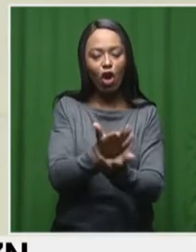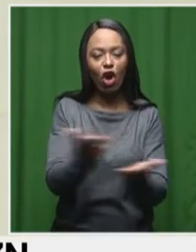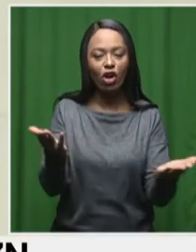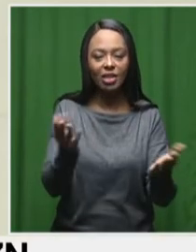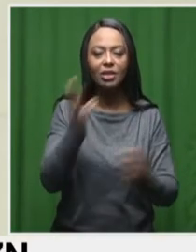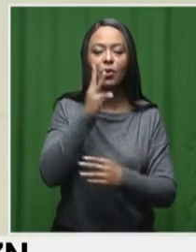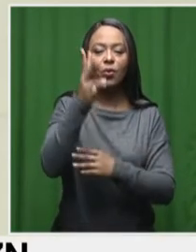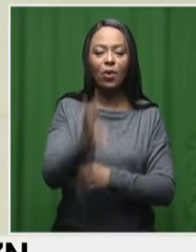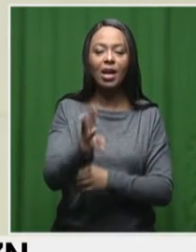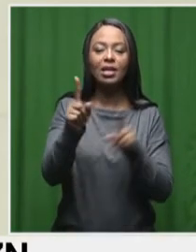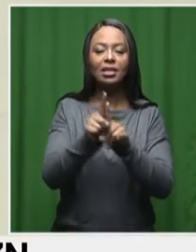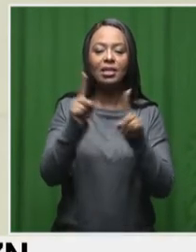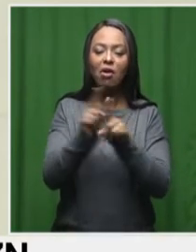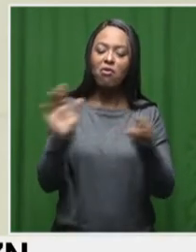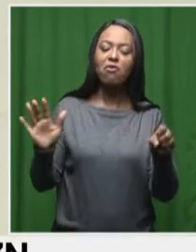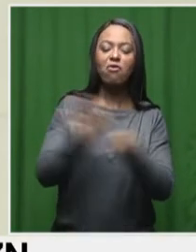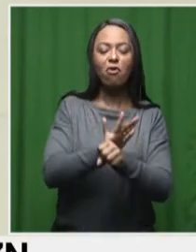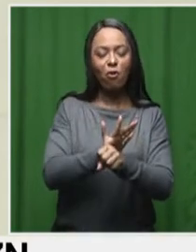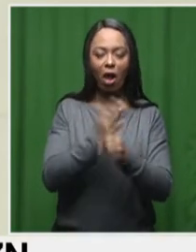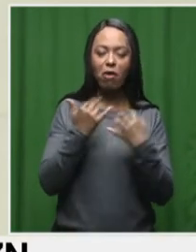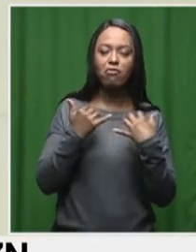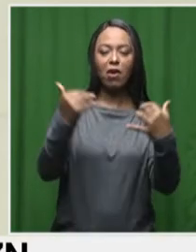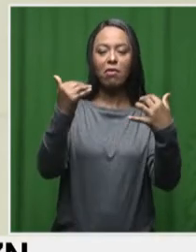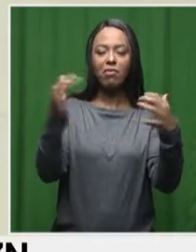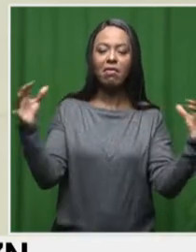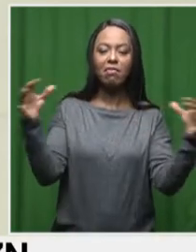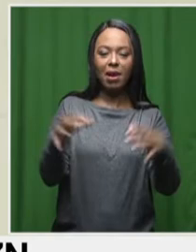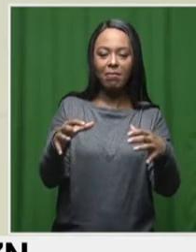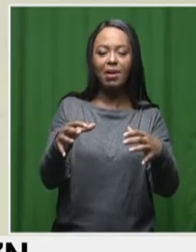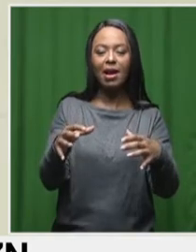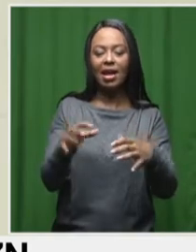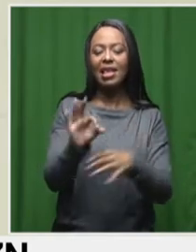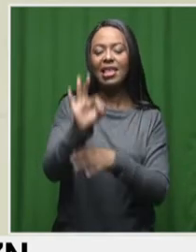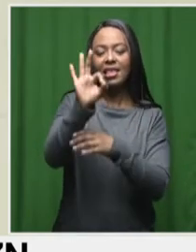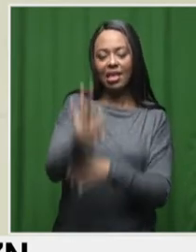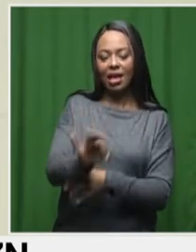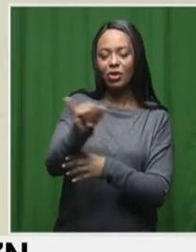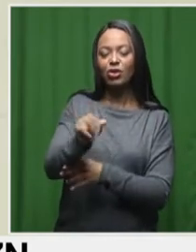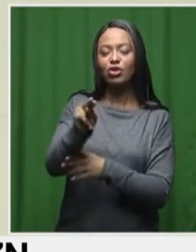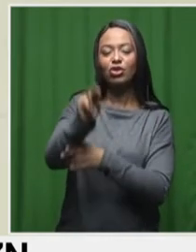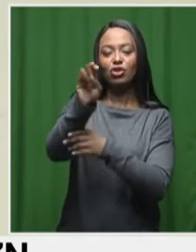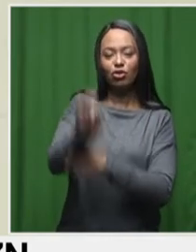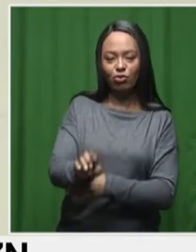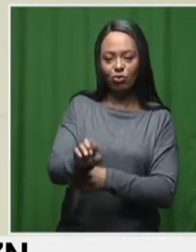to have a fully fledged festival on the 3rd of June.